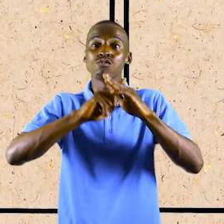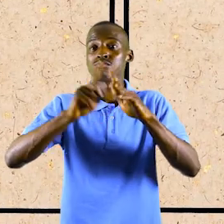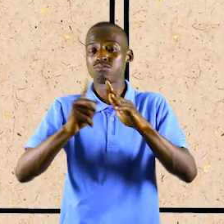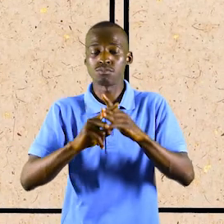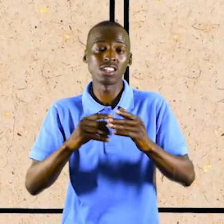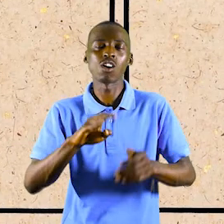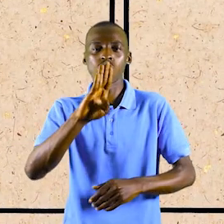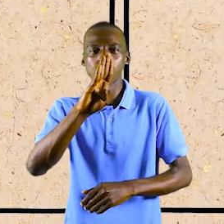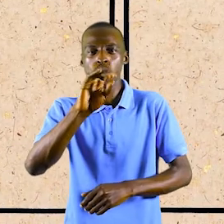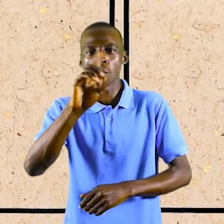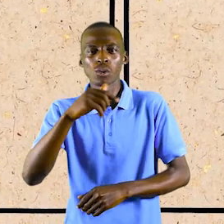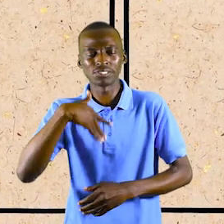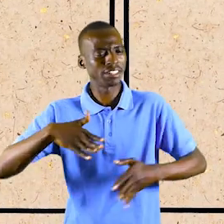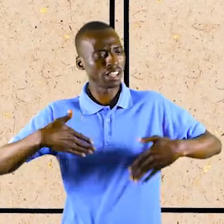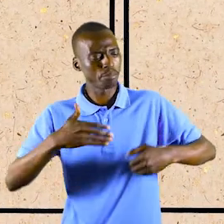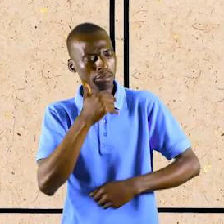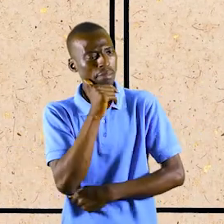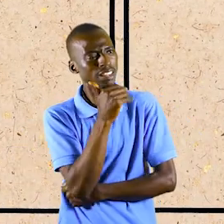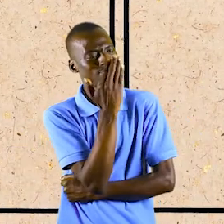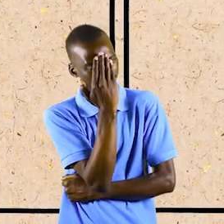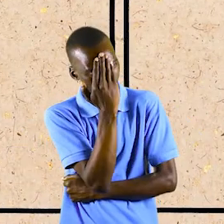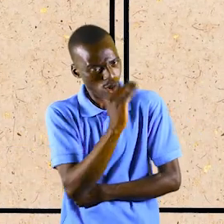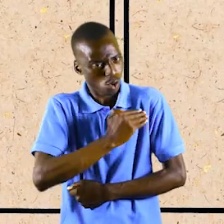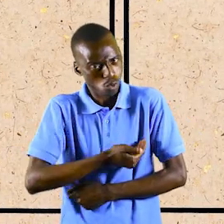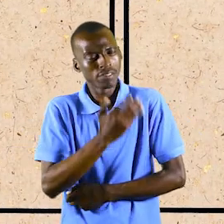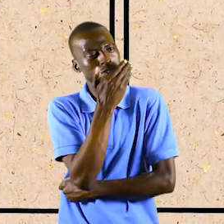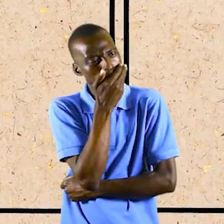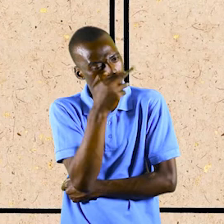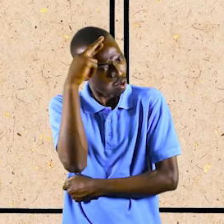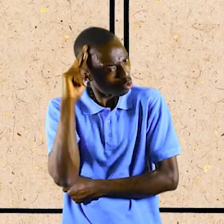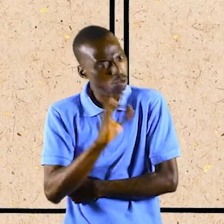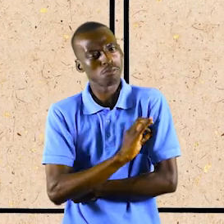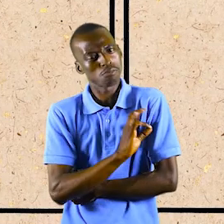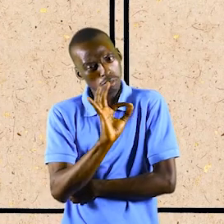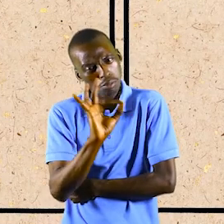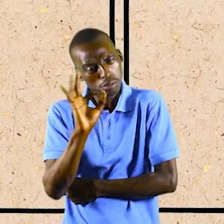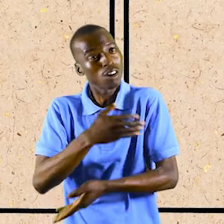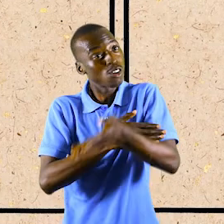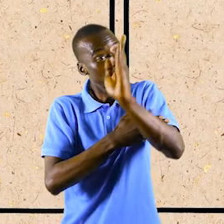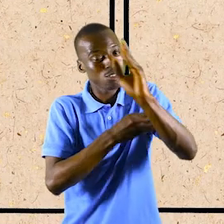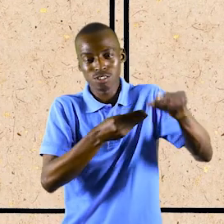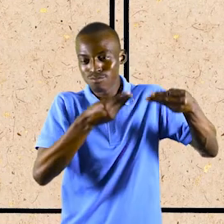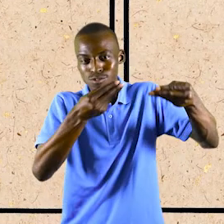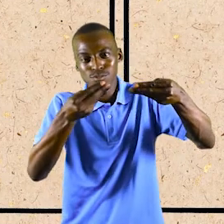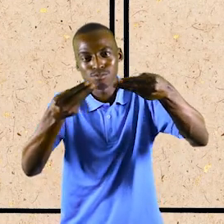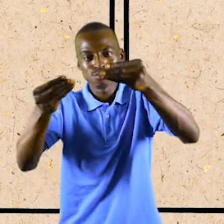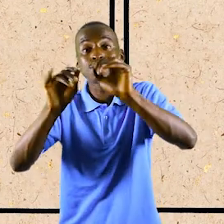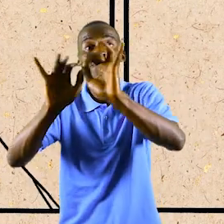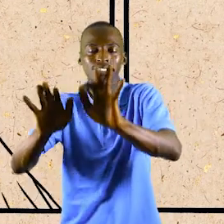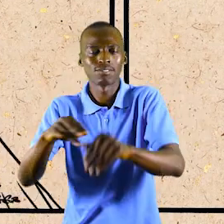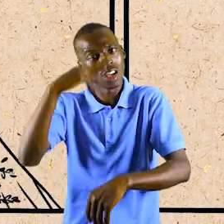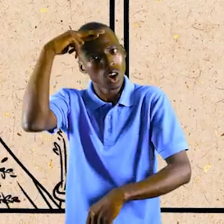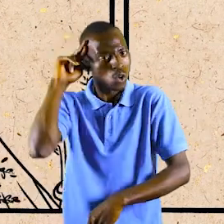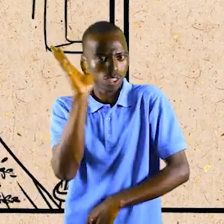so impressed by Ruth's loyalty to Naomi. He prays for her that God will reward her for her boldness. So